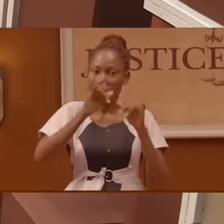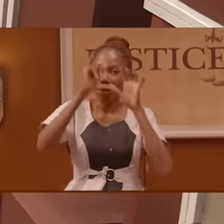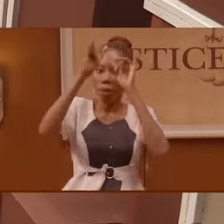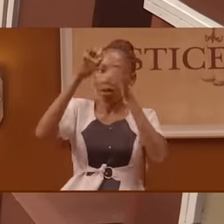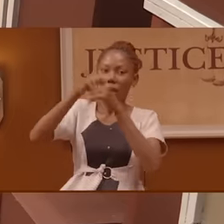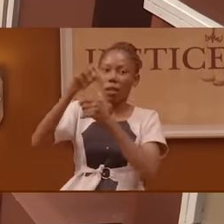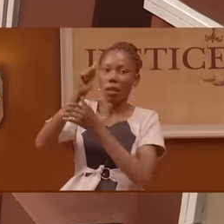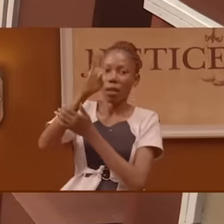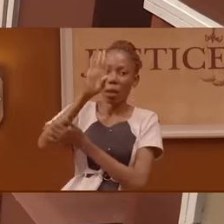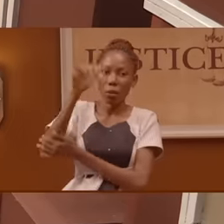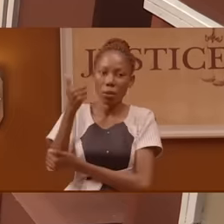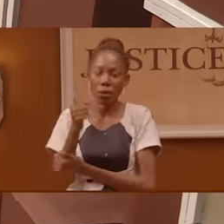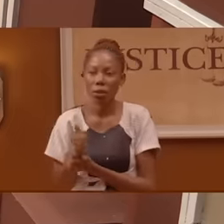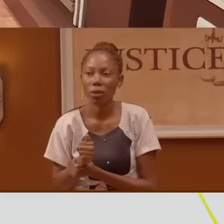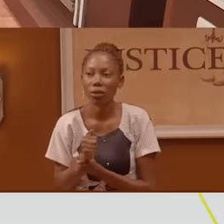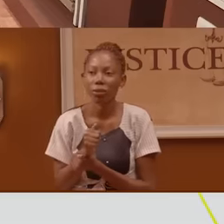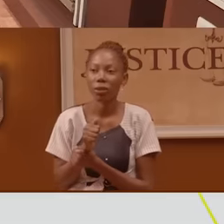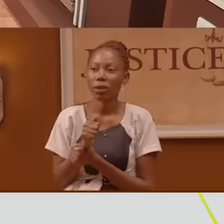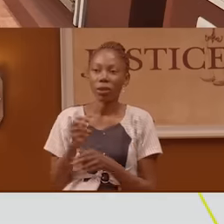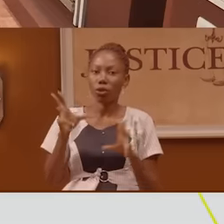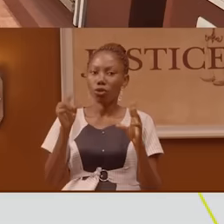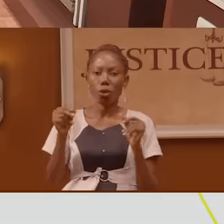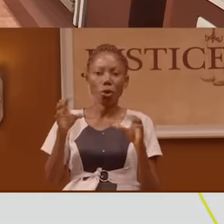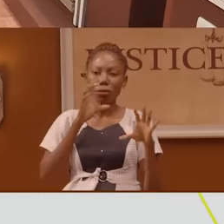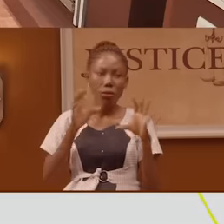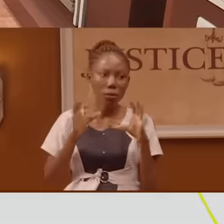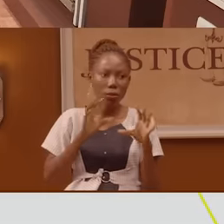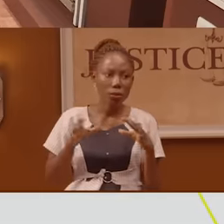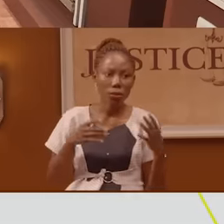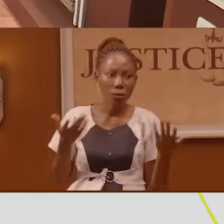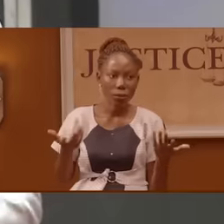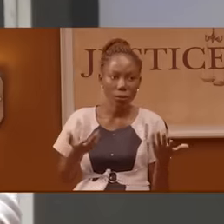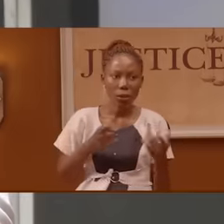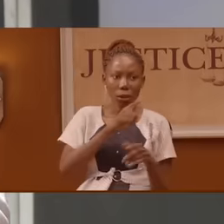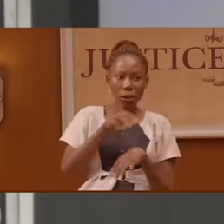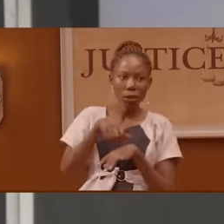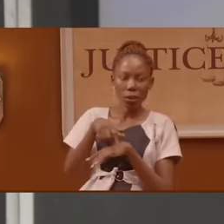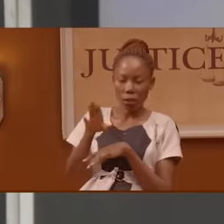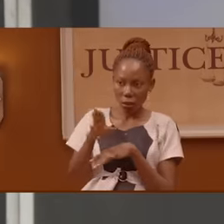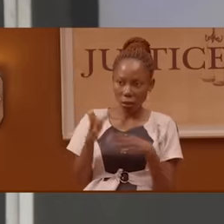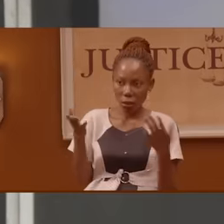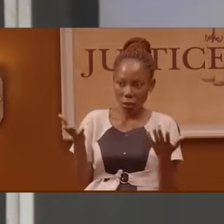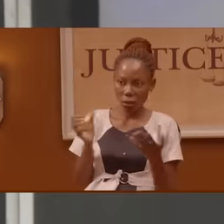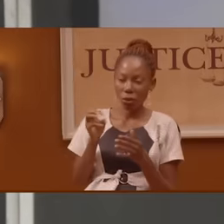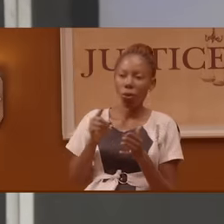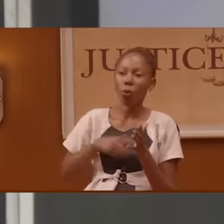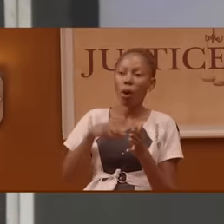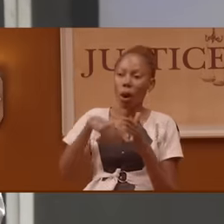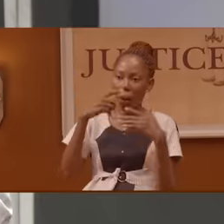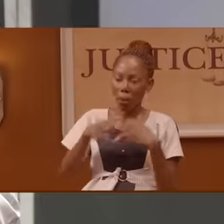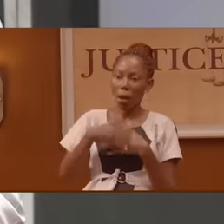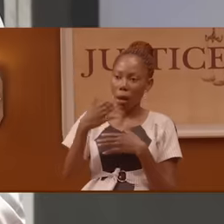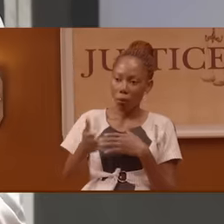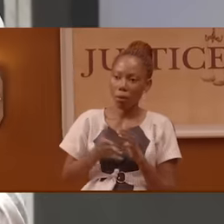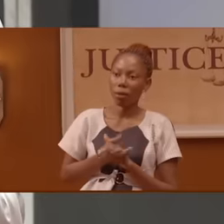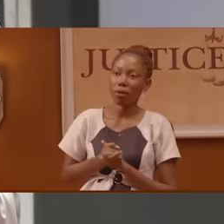he will be in Abuja. Yes, he will be in Abuja. When he did not tell me, you know, there was no communication. If there's no communication, he sent a message to you. So what happened thereafter? Yes,